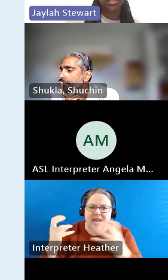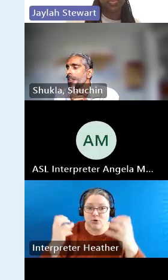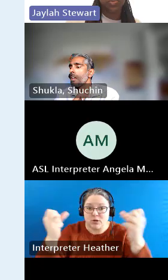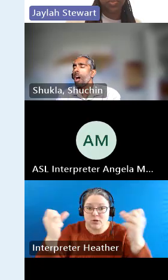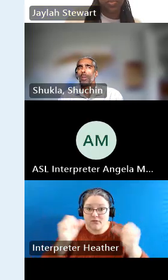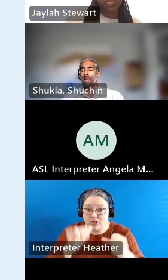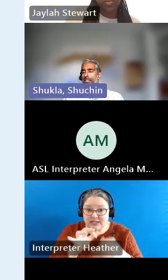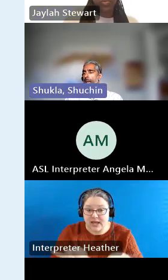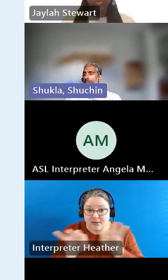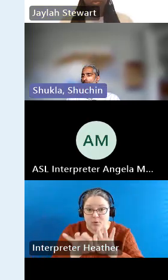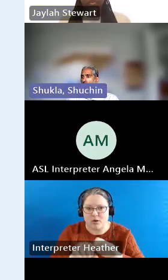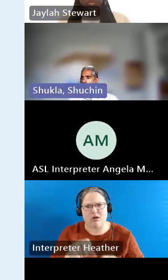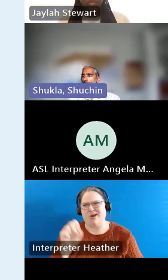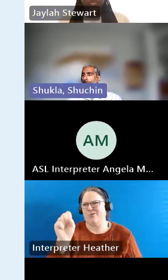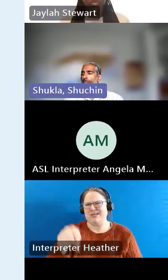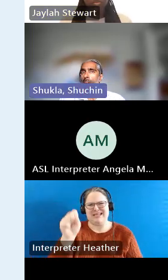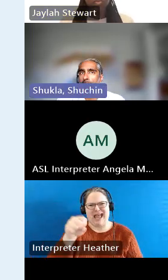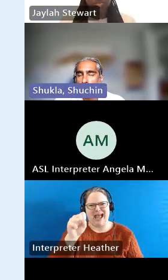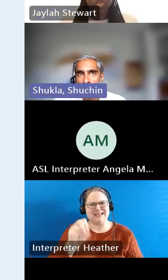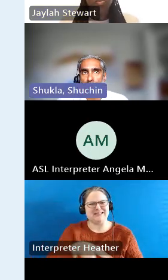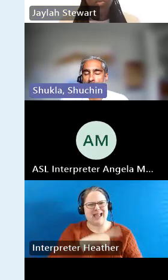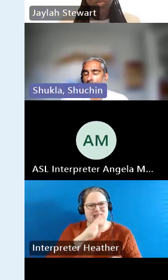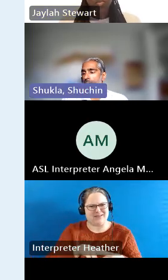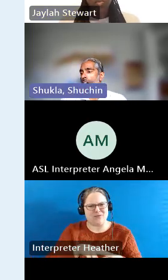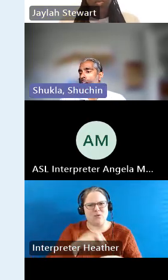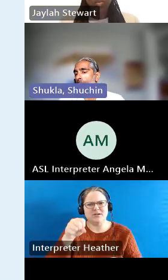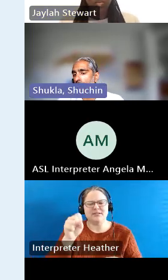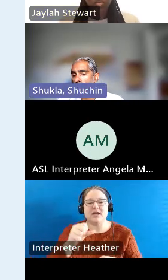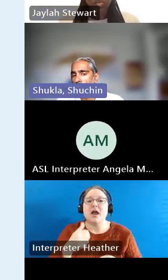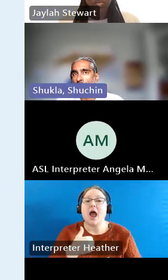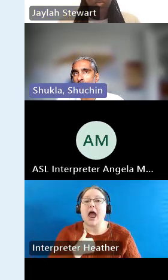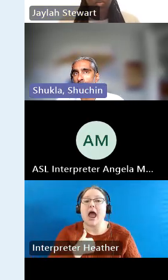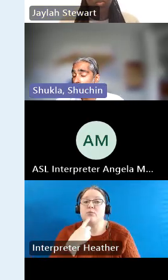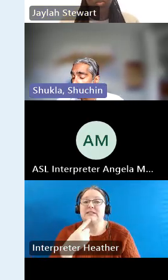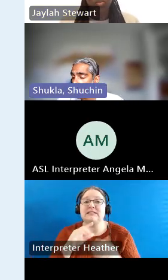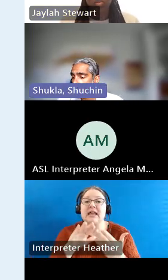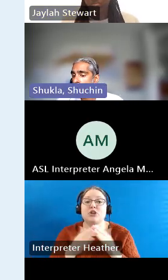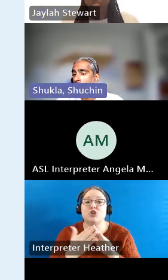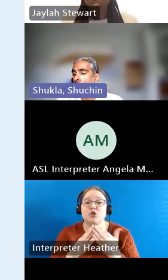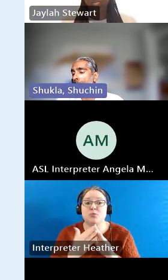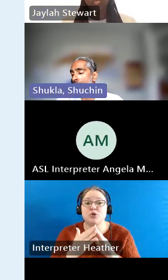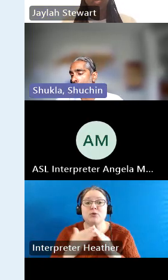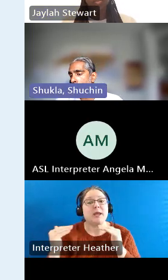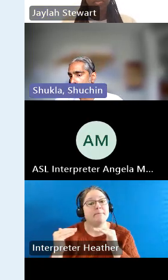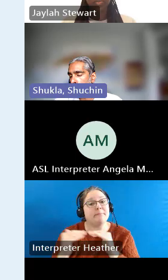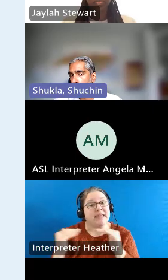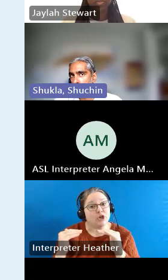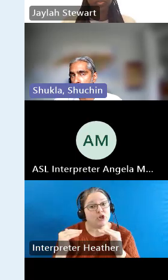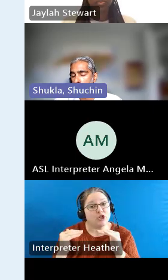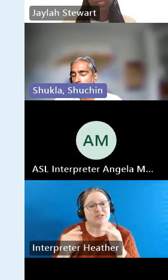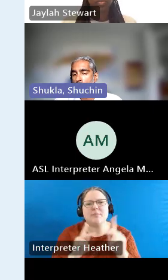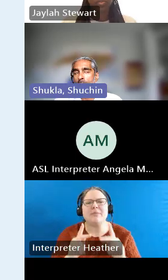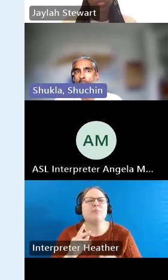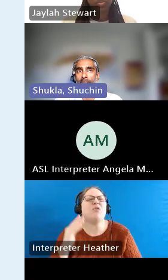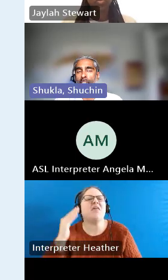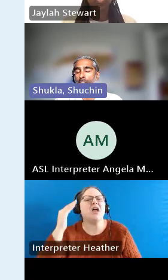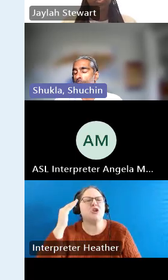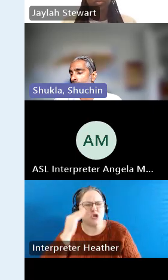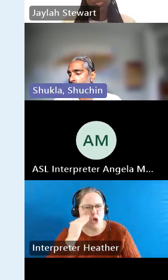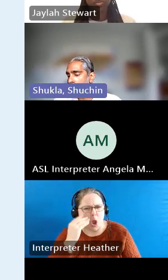important? Oh, yes, absolutely. And I would say specifically a community of peers, people who know what you're going